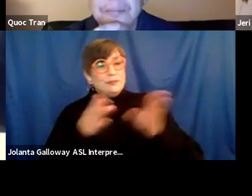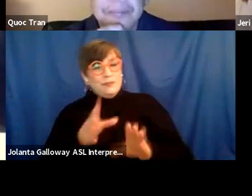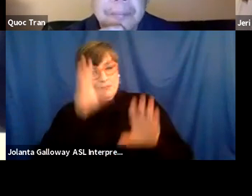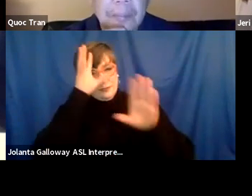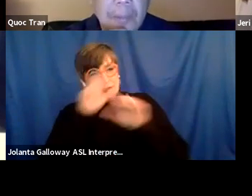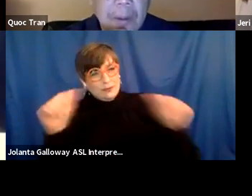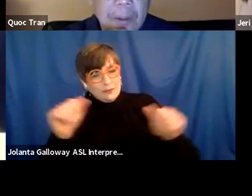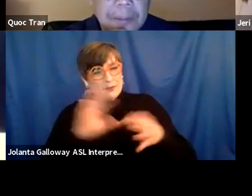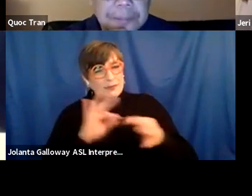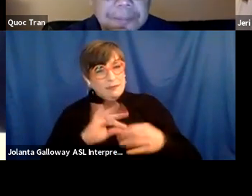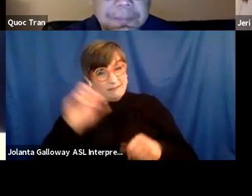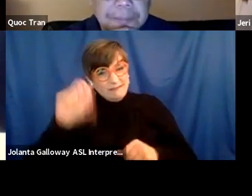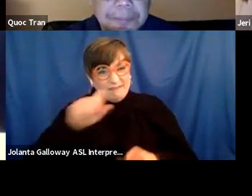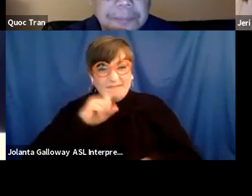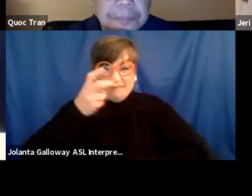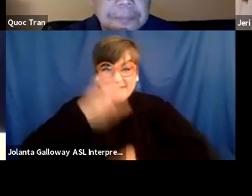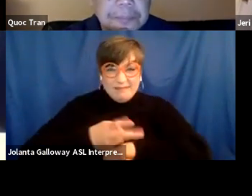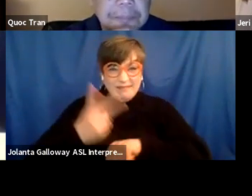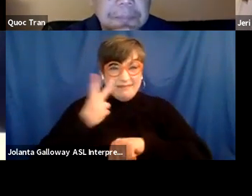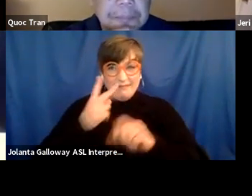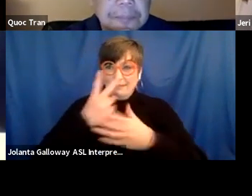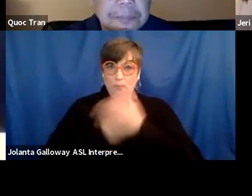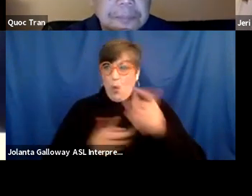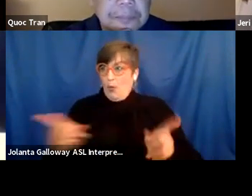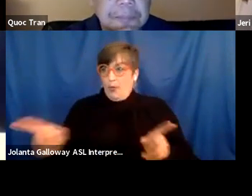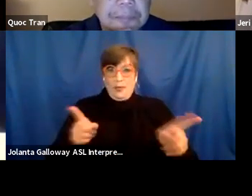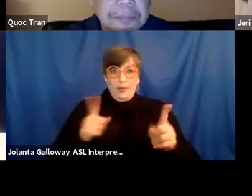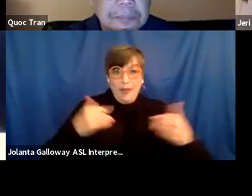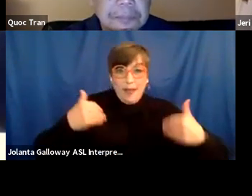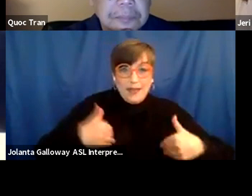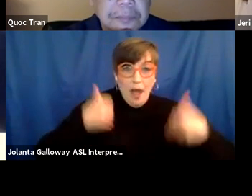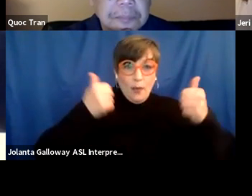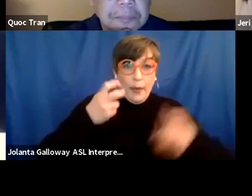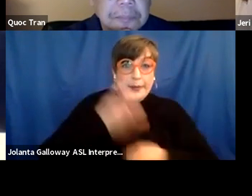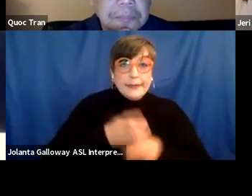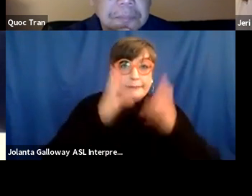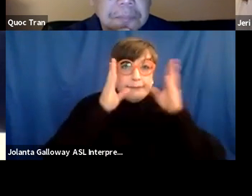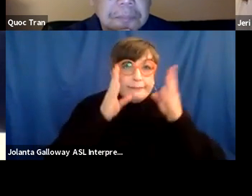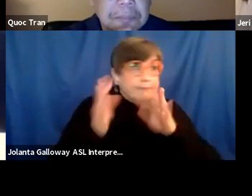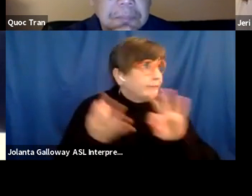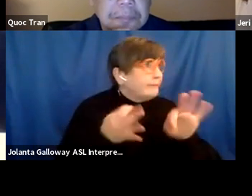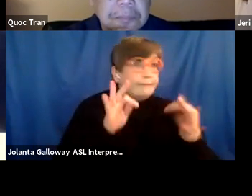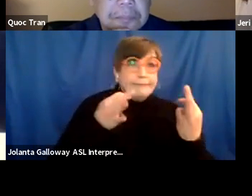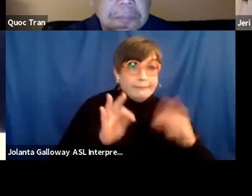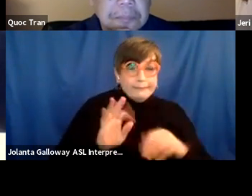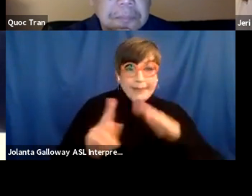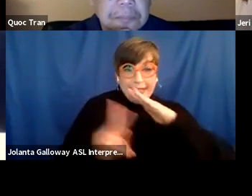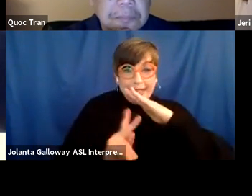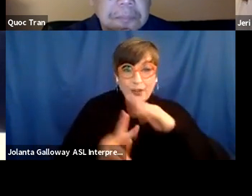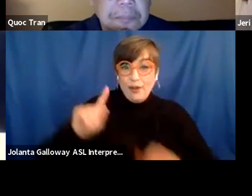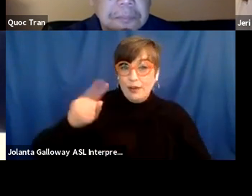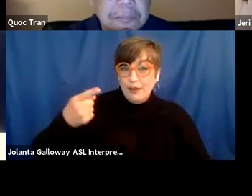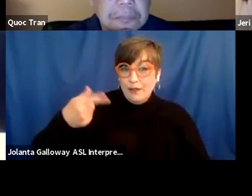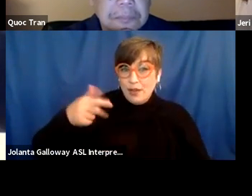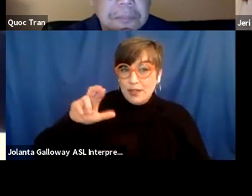on both ends, right? That's what I was saying in my superintendent report. Our little ones, you know, K1, K2, first